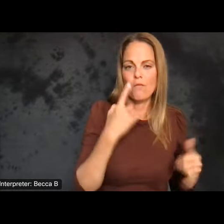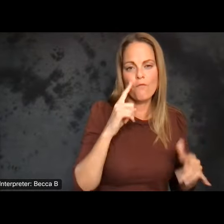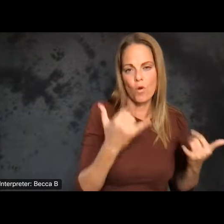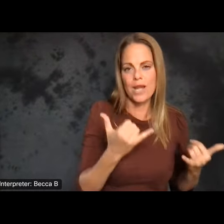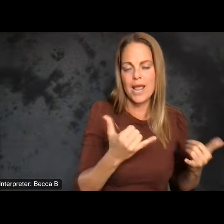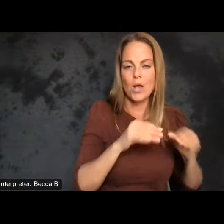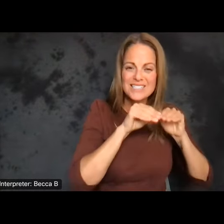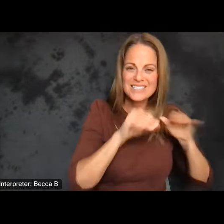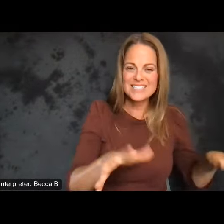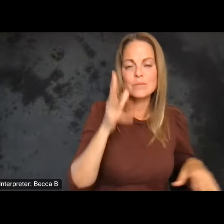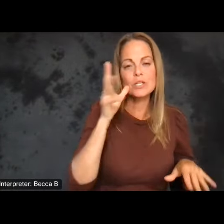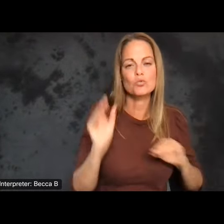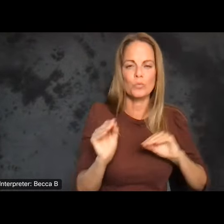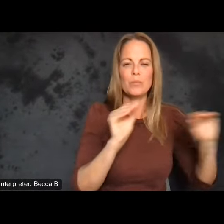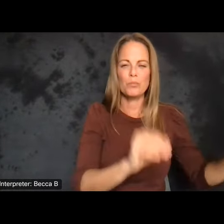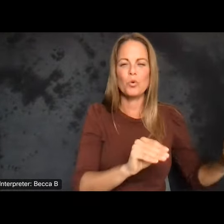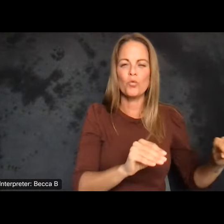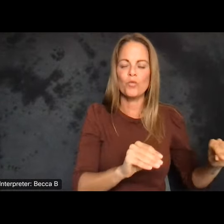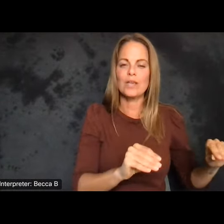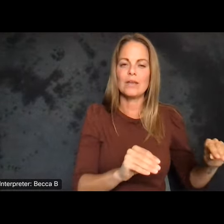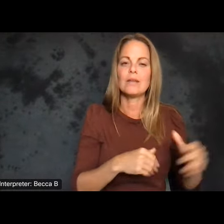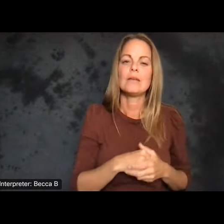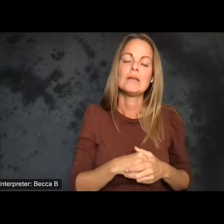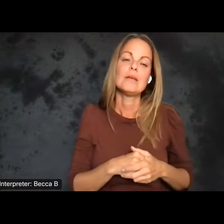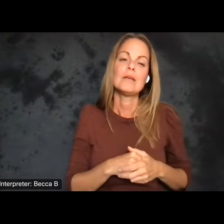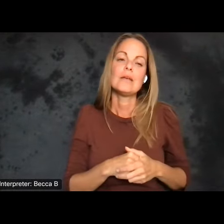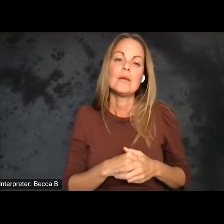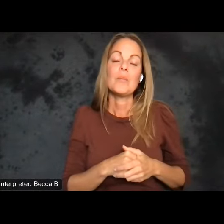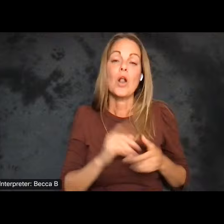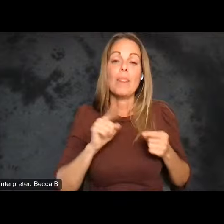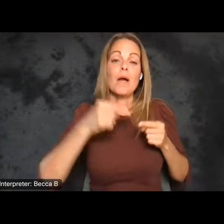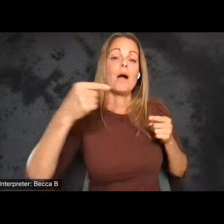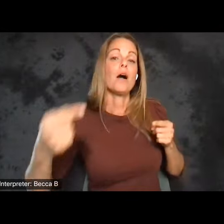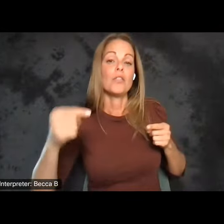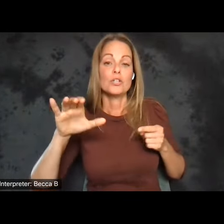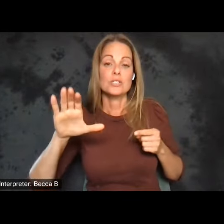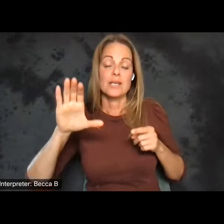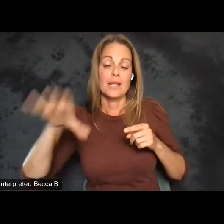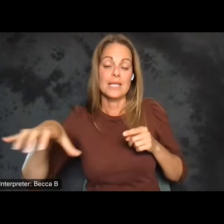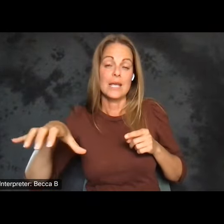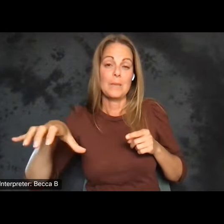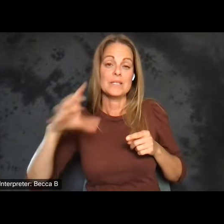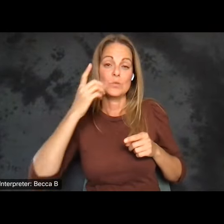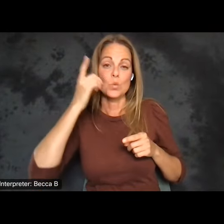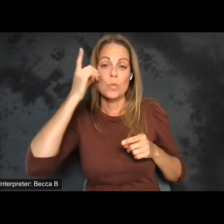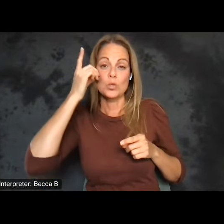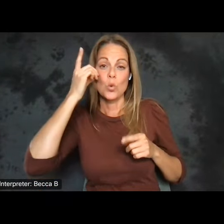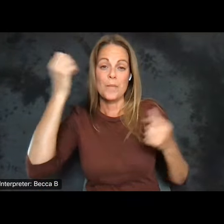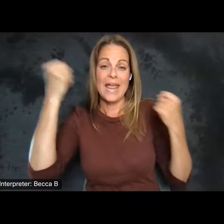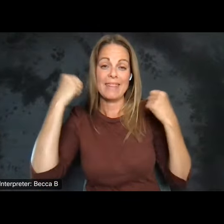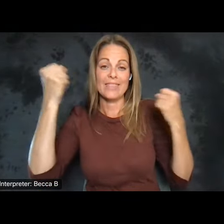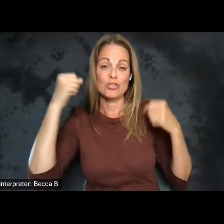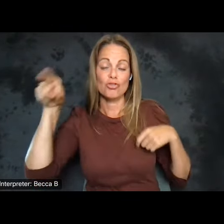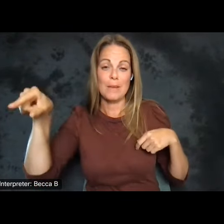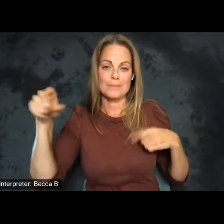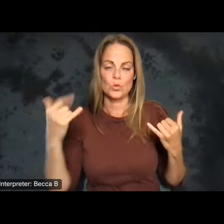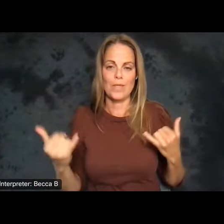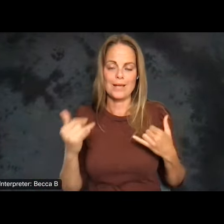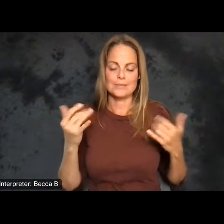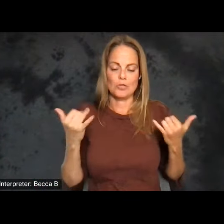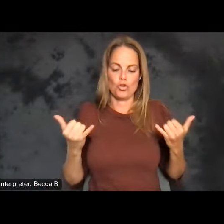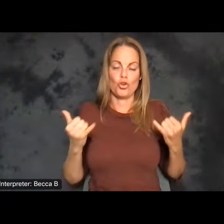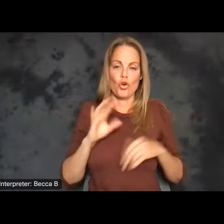will be moving out of that basement. On the other side of the campus, you have the dormitory and the gym. So that's how we're sort of currently arrayed. If you